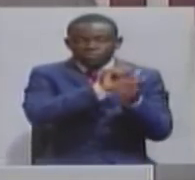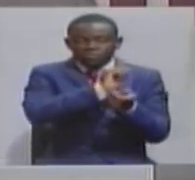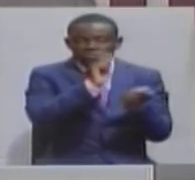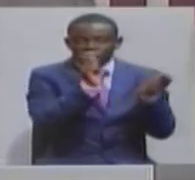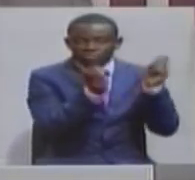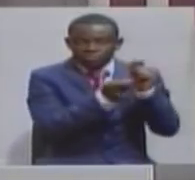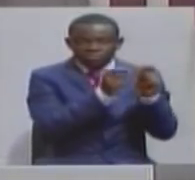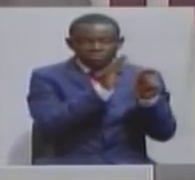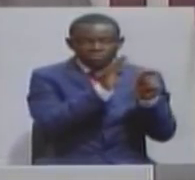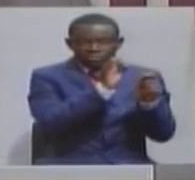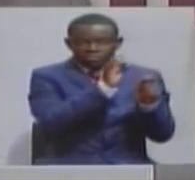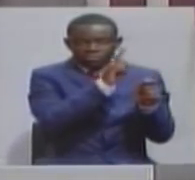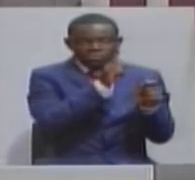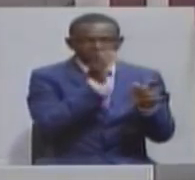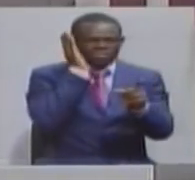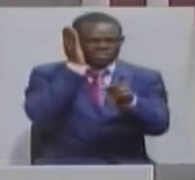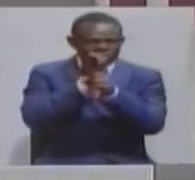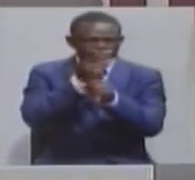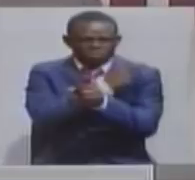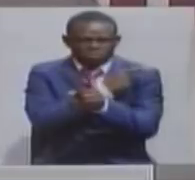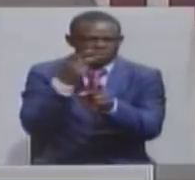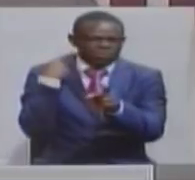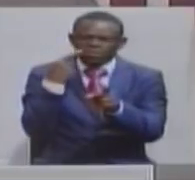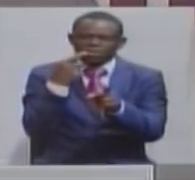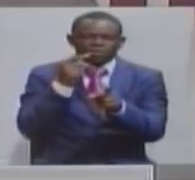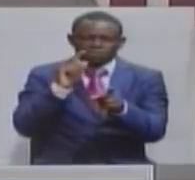the others so that we can agree before we go to Parliament.